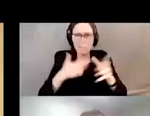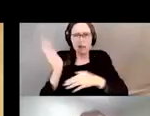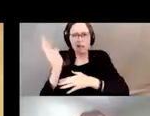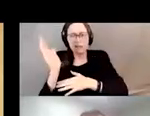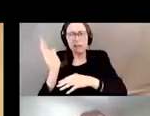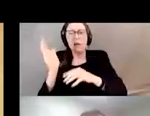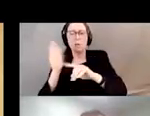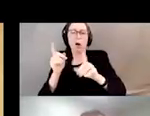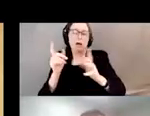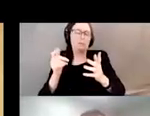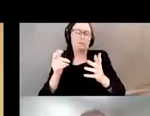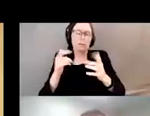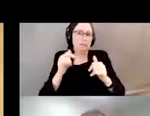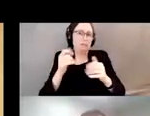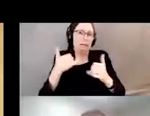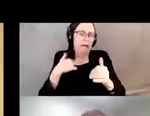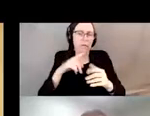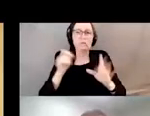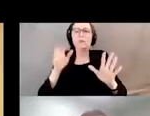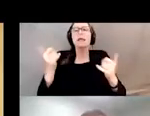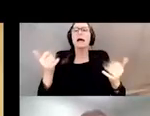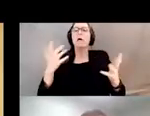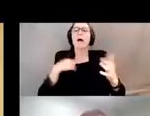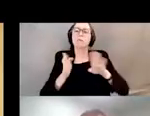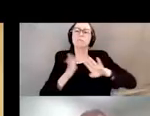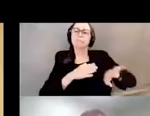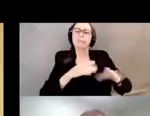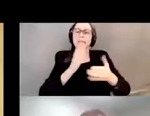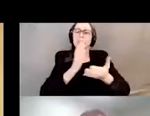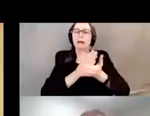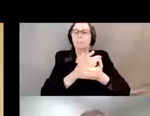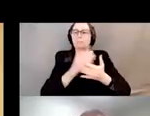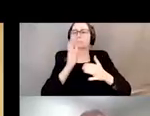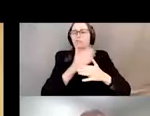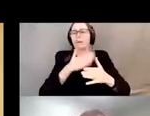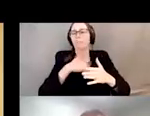I'm gonna stop sharing my screen and then open it up to comments or questions.